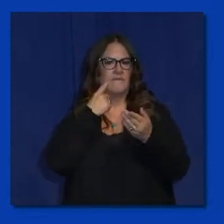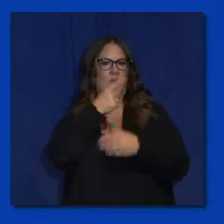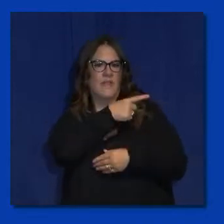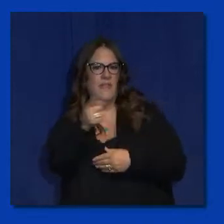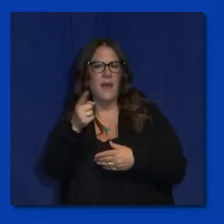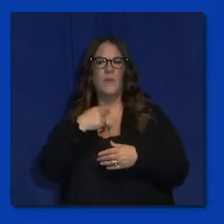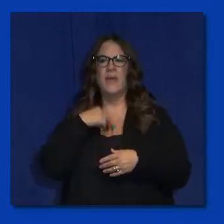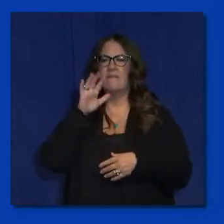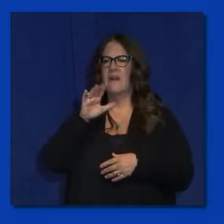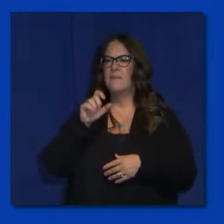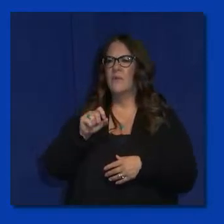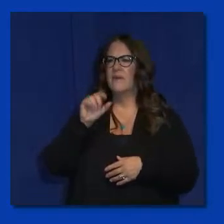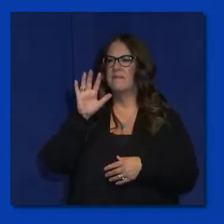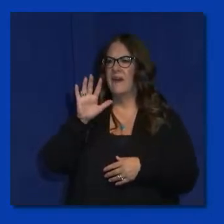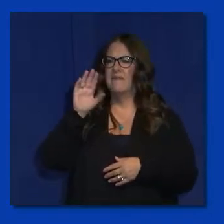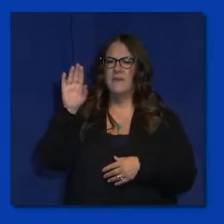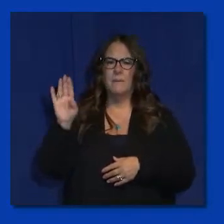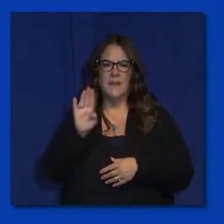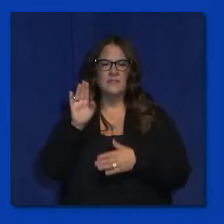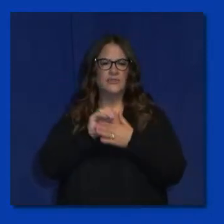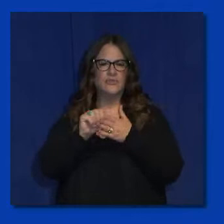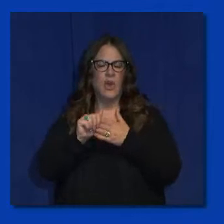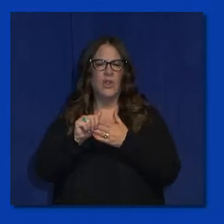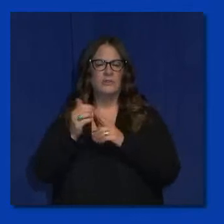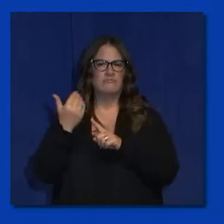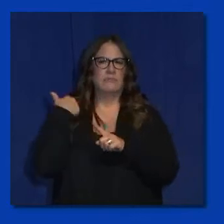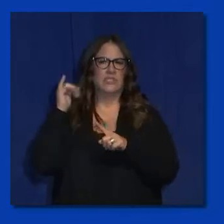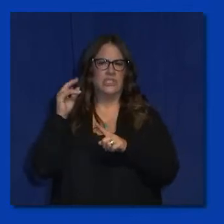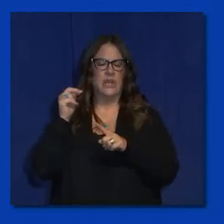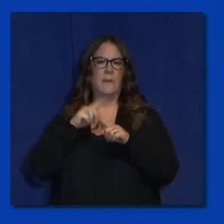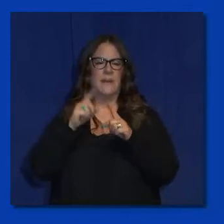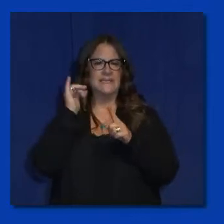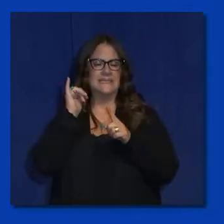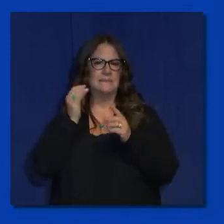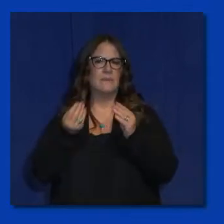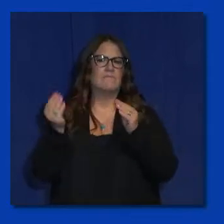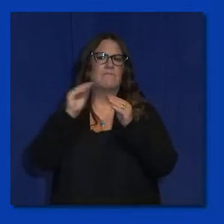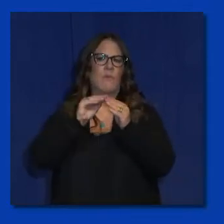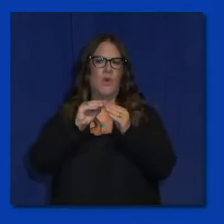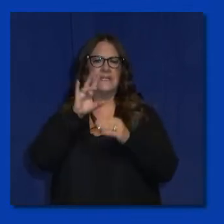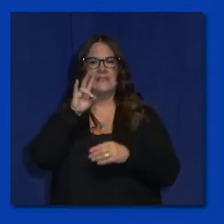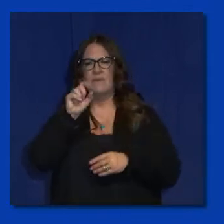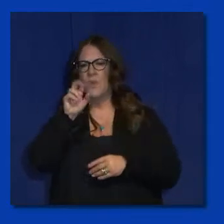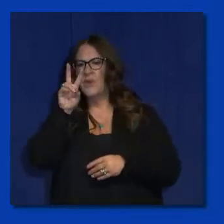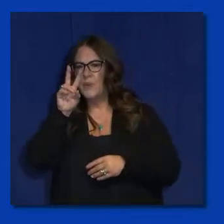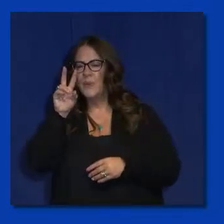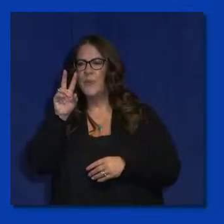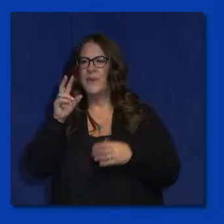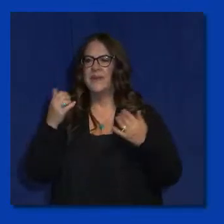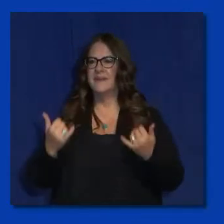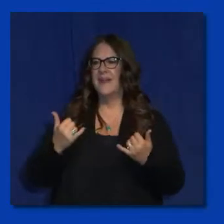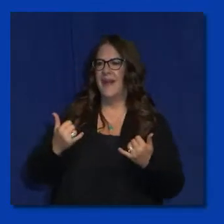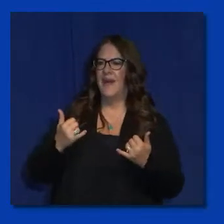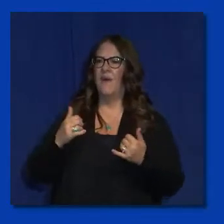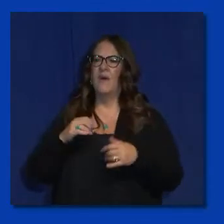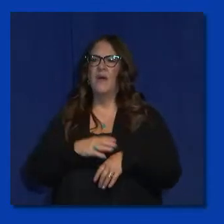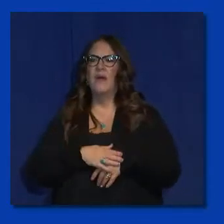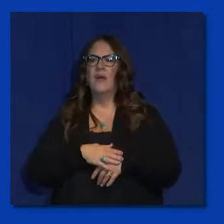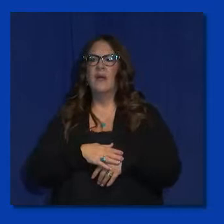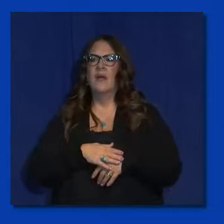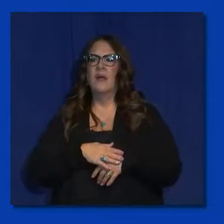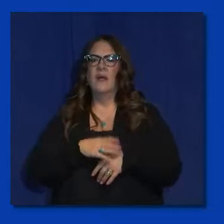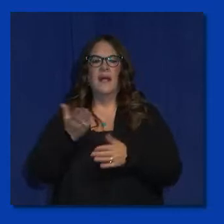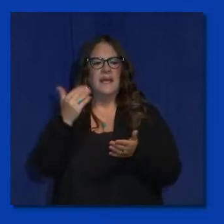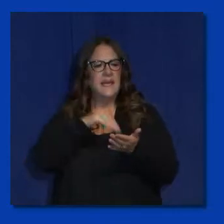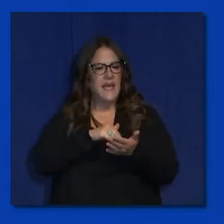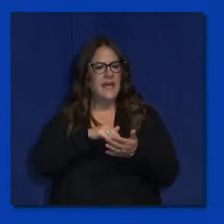million estimate in January. It looks to actually be even more generous contribution, 7.2. And then you see conformity, that's